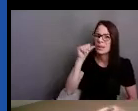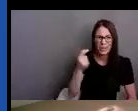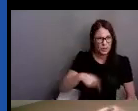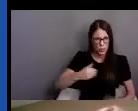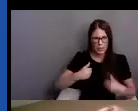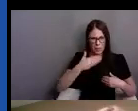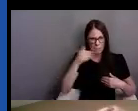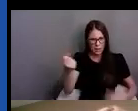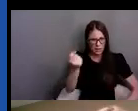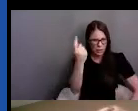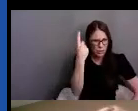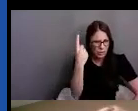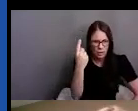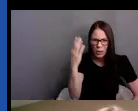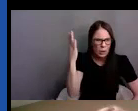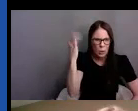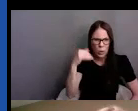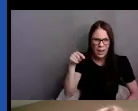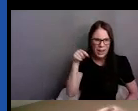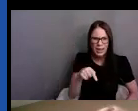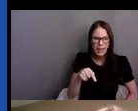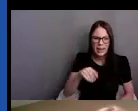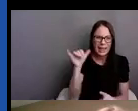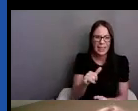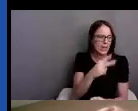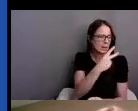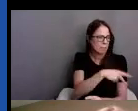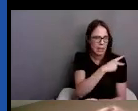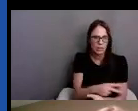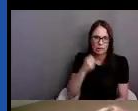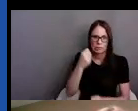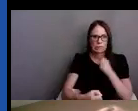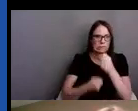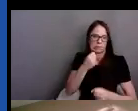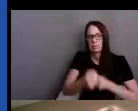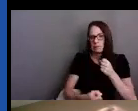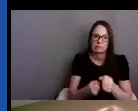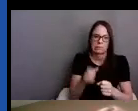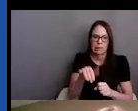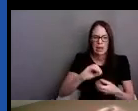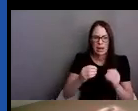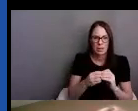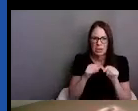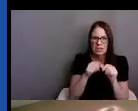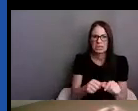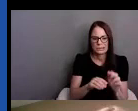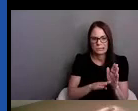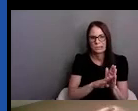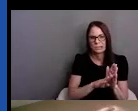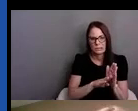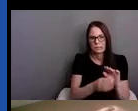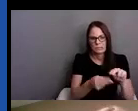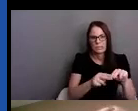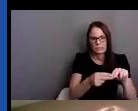as to why that patient count number continues to sort of slide up, if ever so